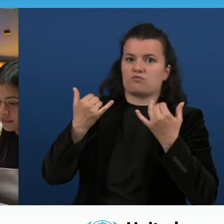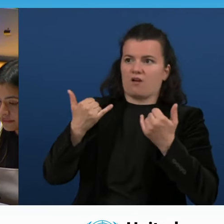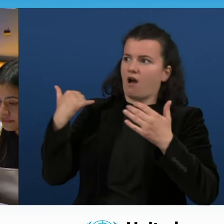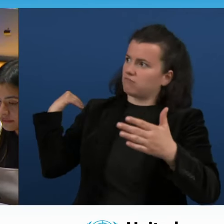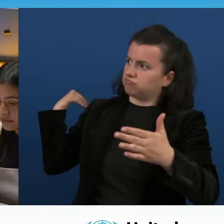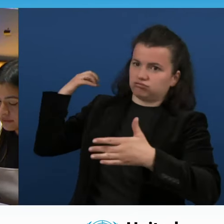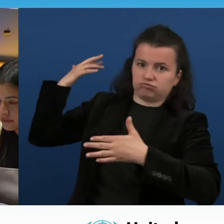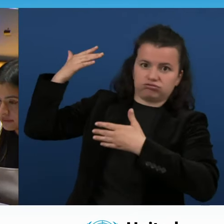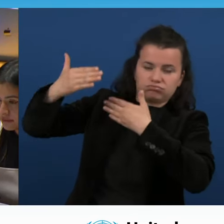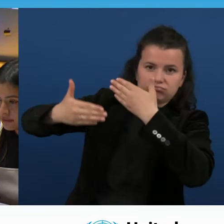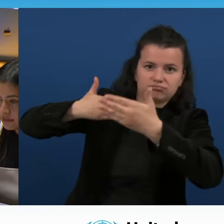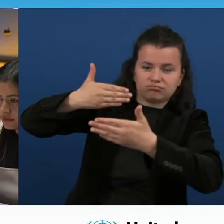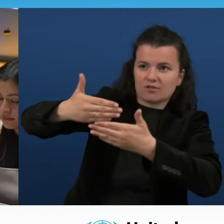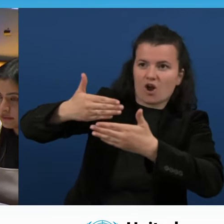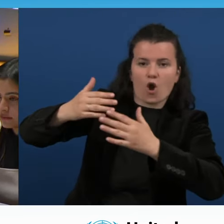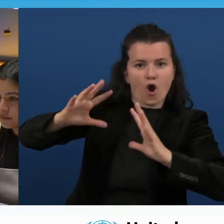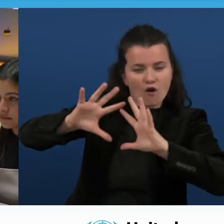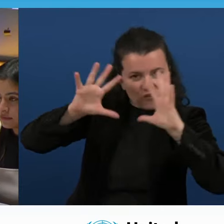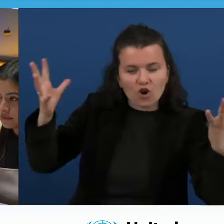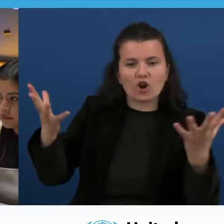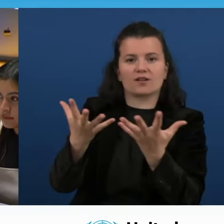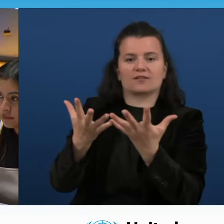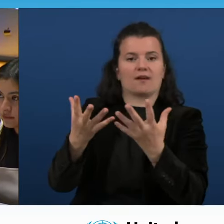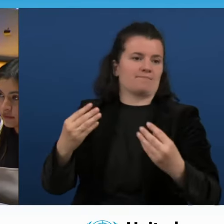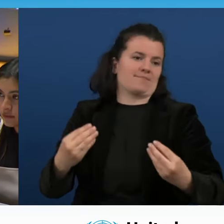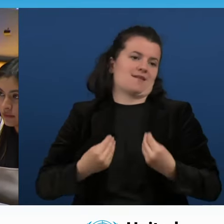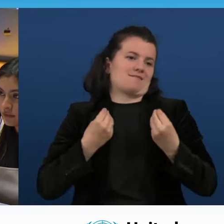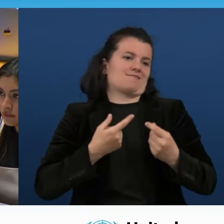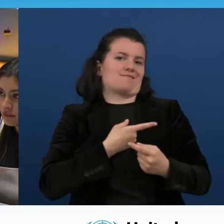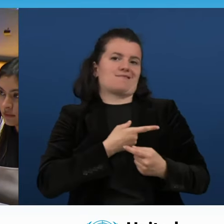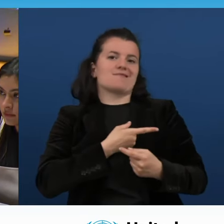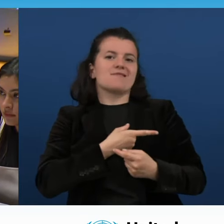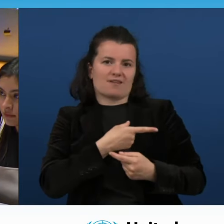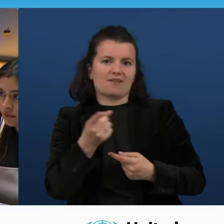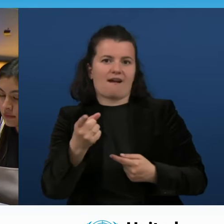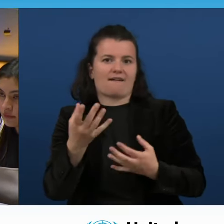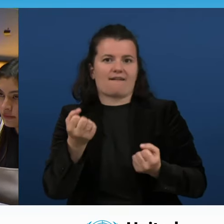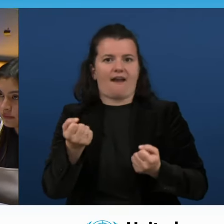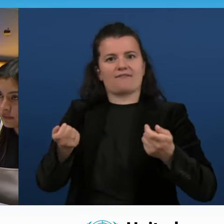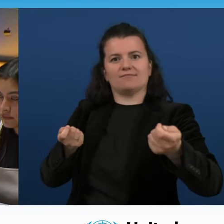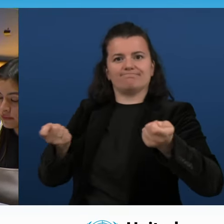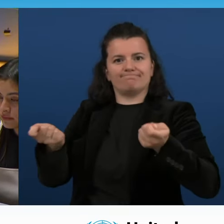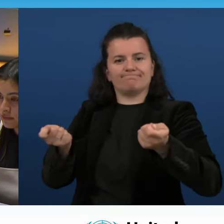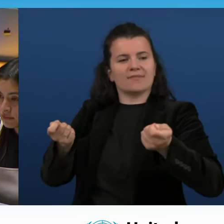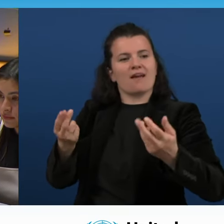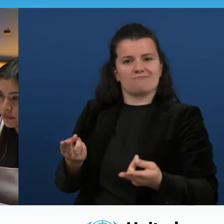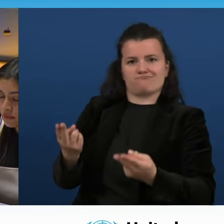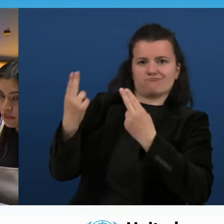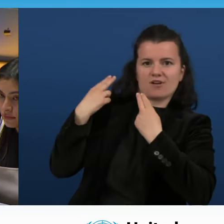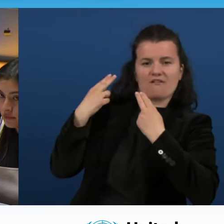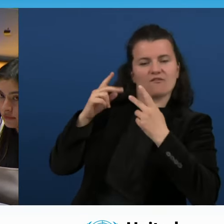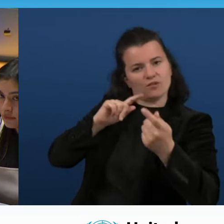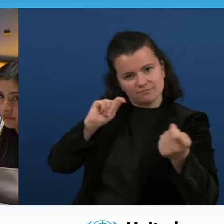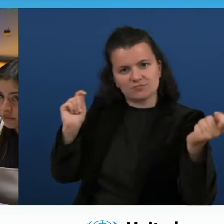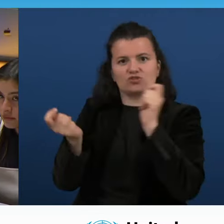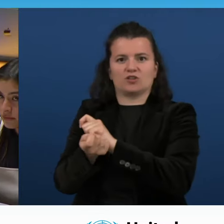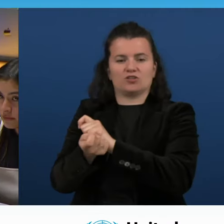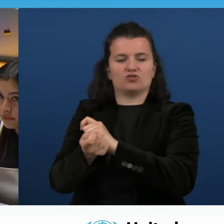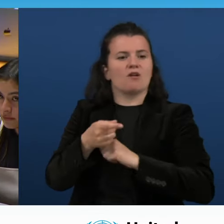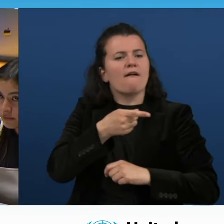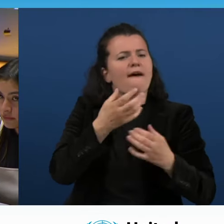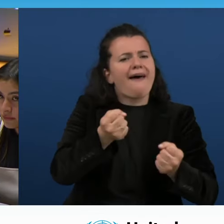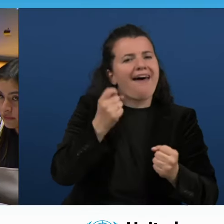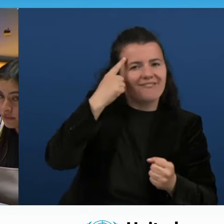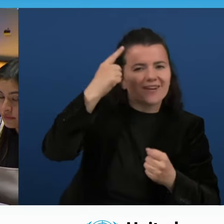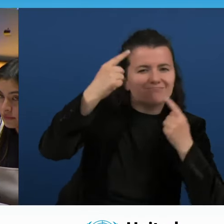and rapid transformations, young people are the driving force for the transformation of our peoples. We are the engine of innovation, social